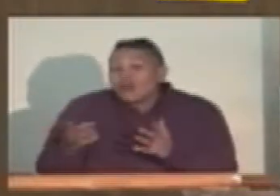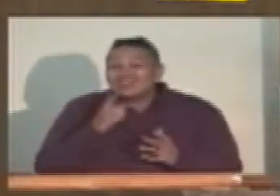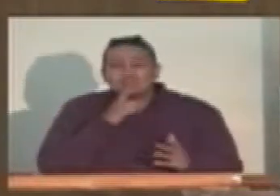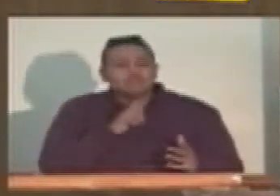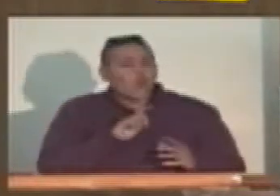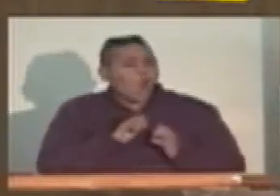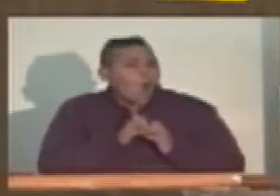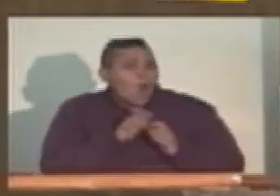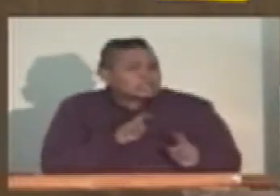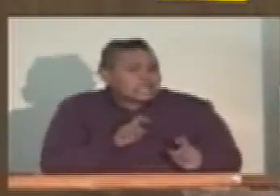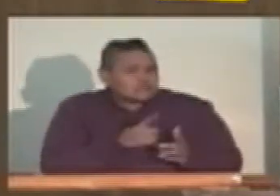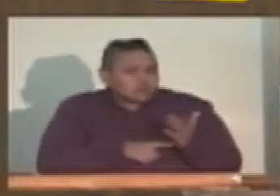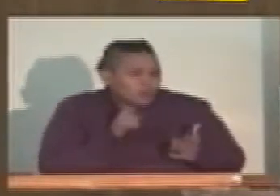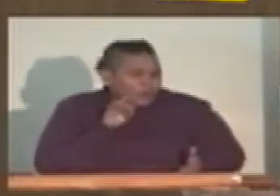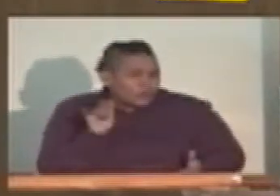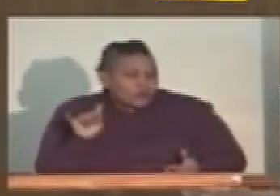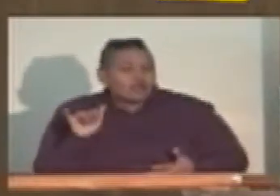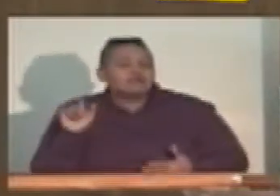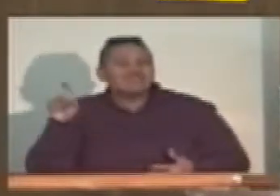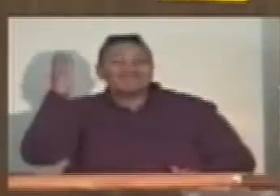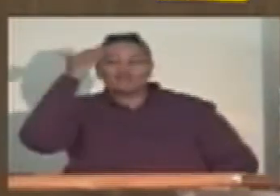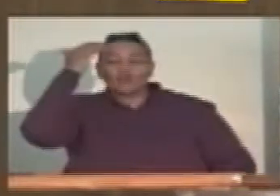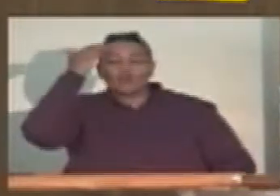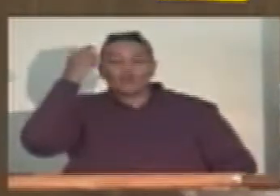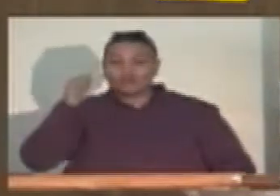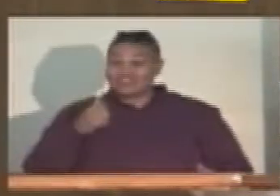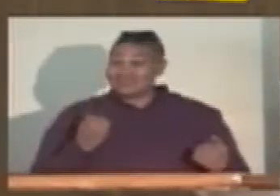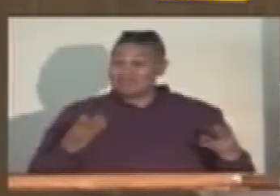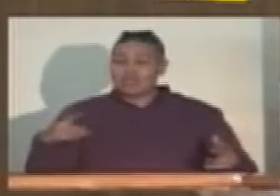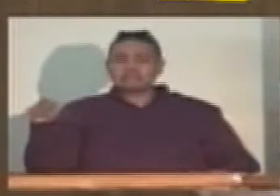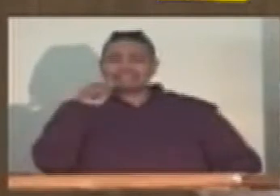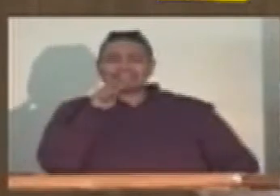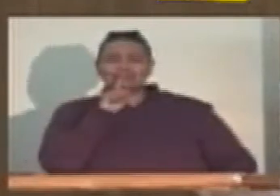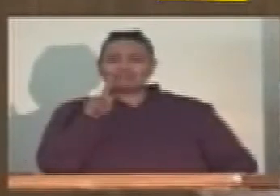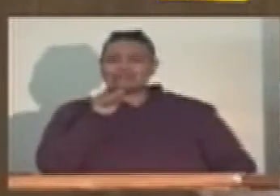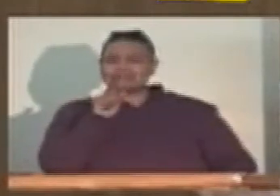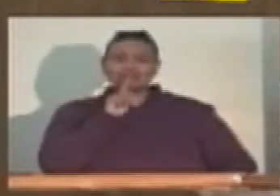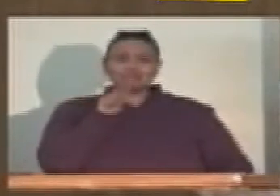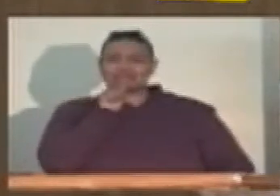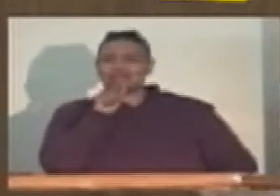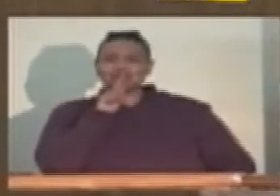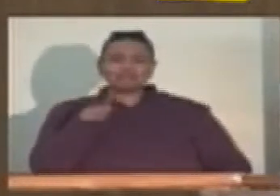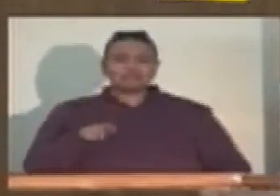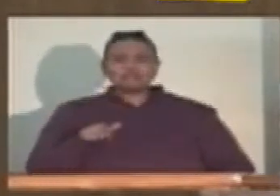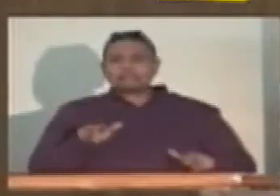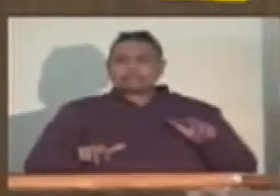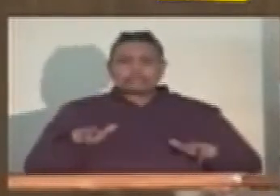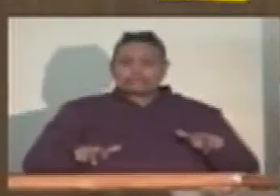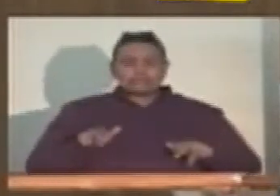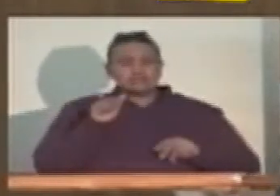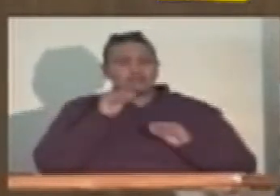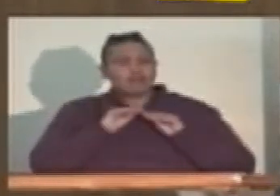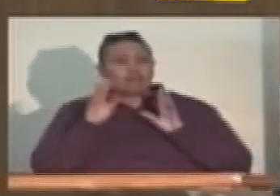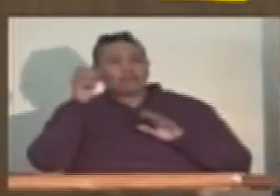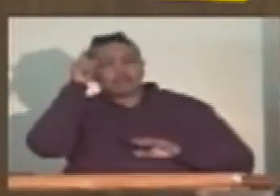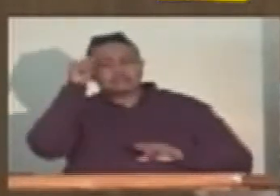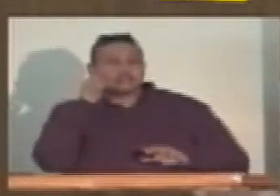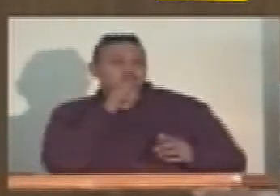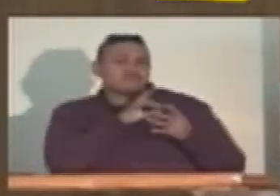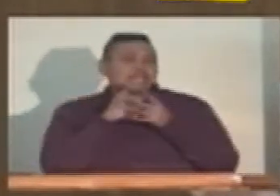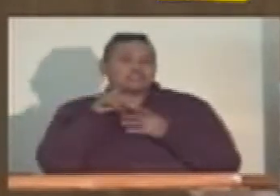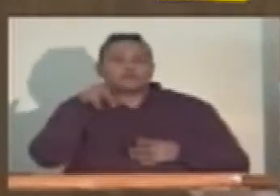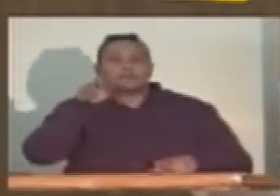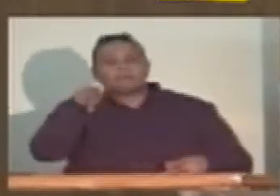entail. There is a lot of uncertainty and a lack of clear understanding as it relates to the primary